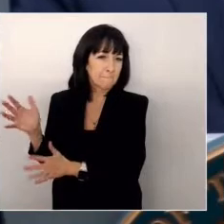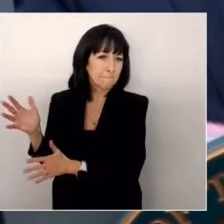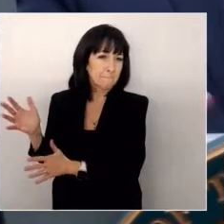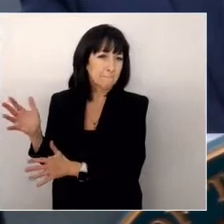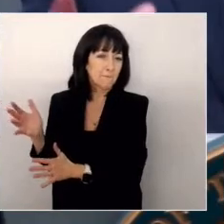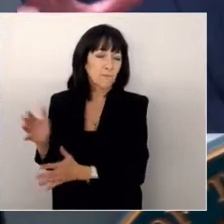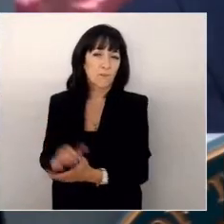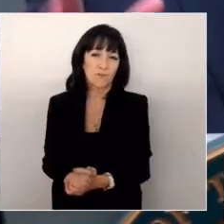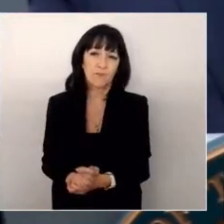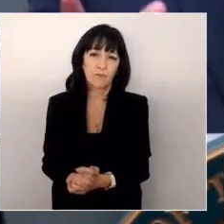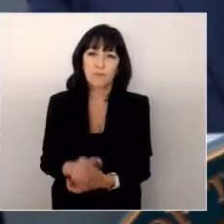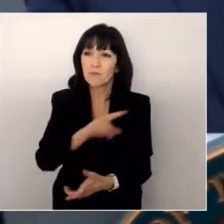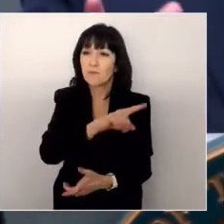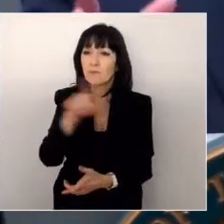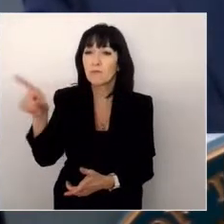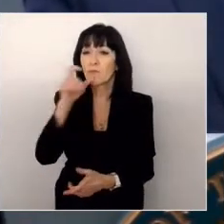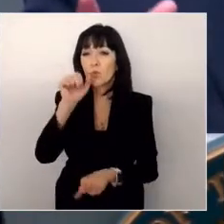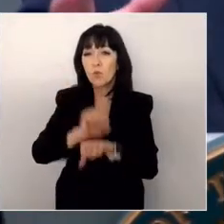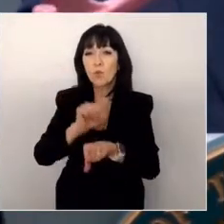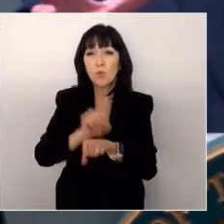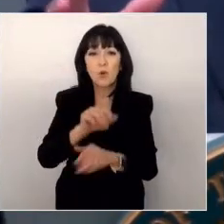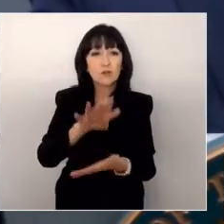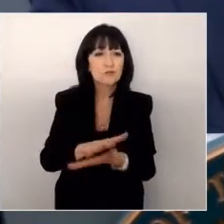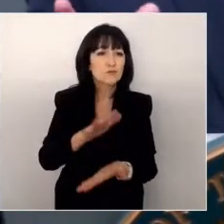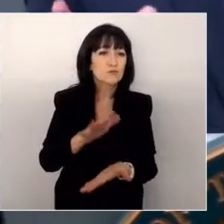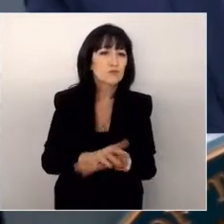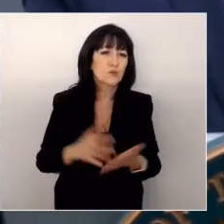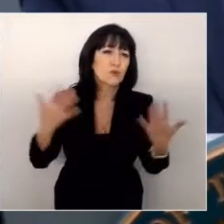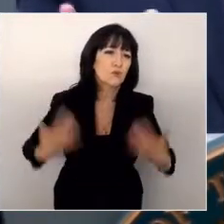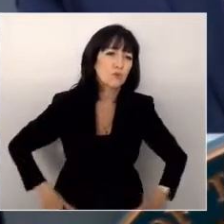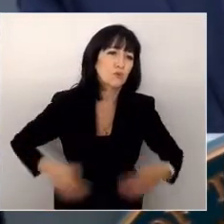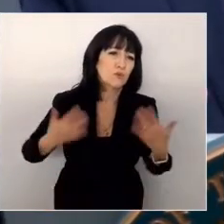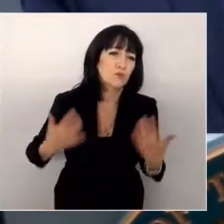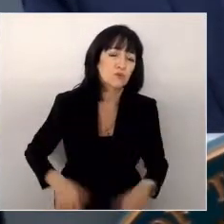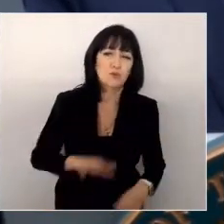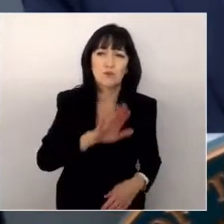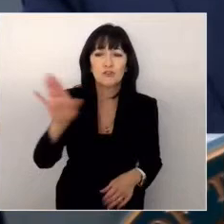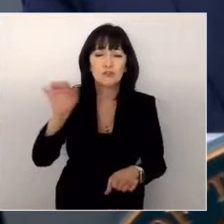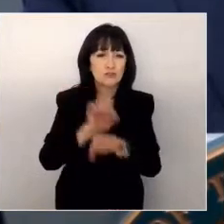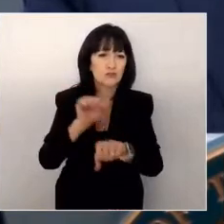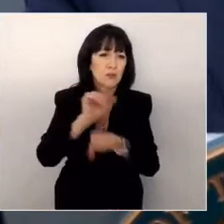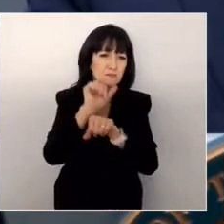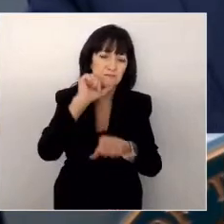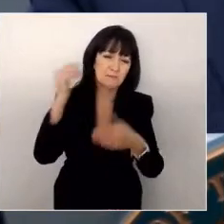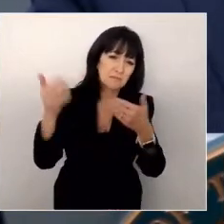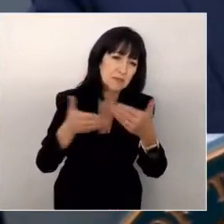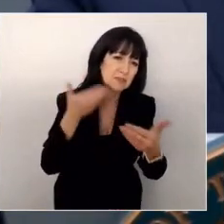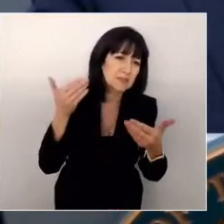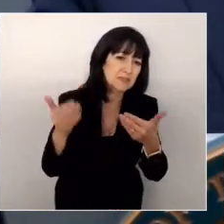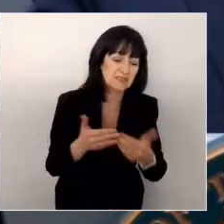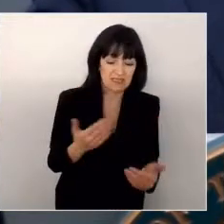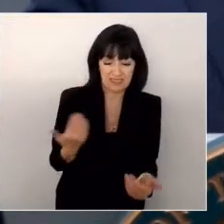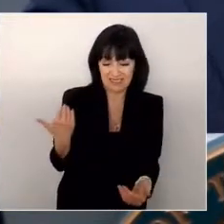And they are working so hard amidst this winter surge that we're seeing across our state, I can tell